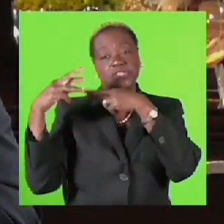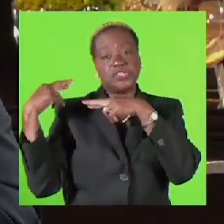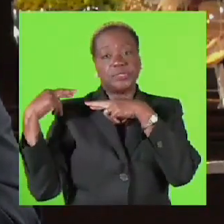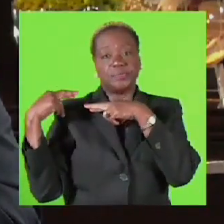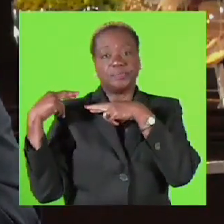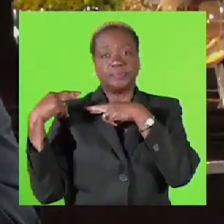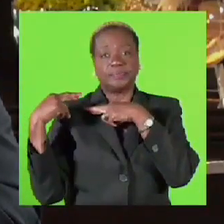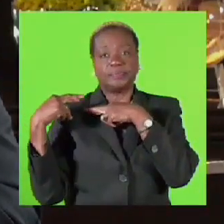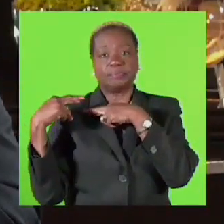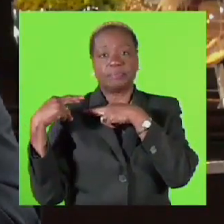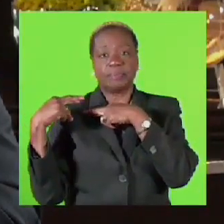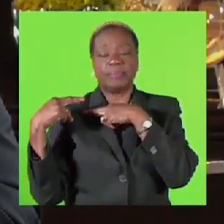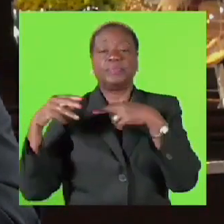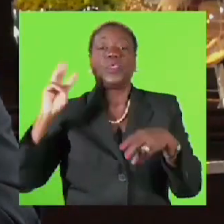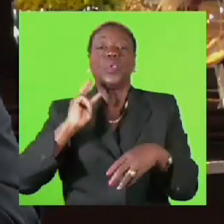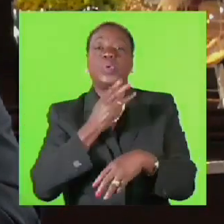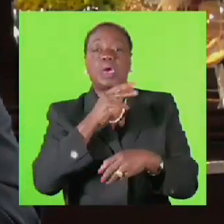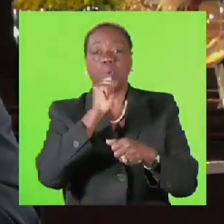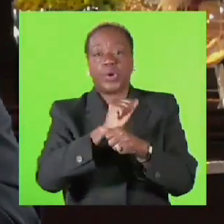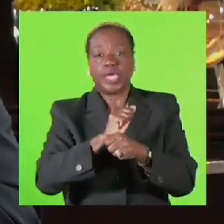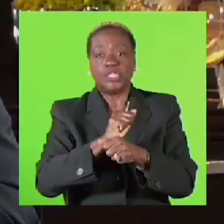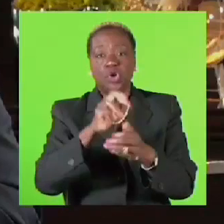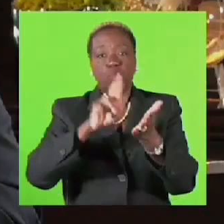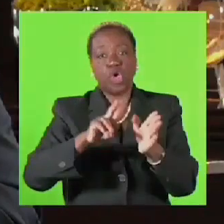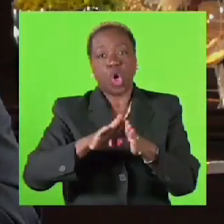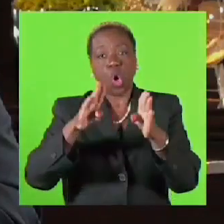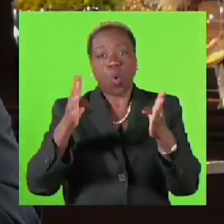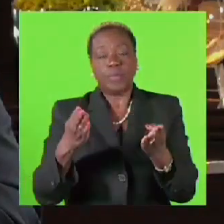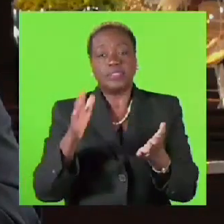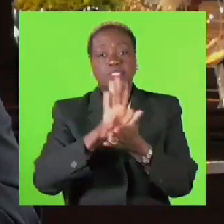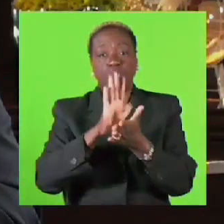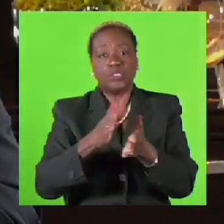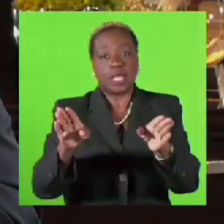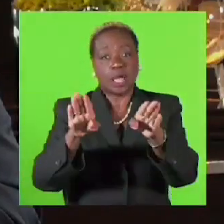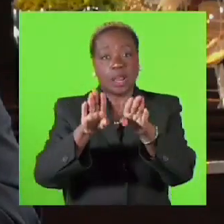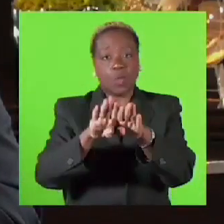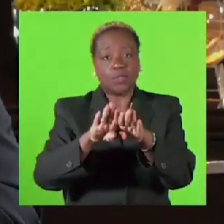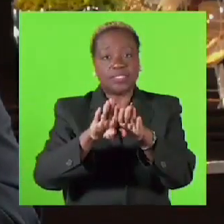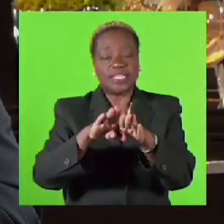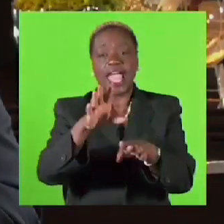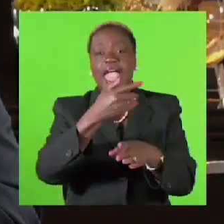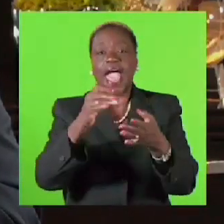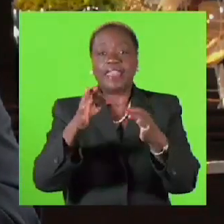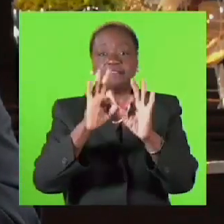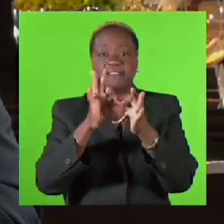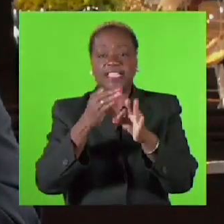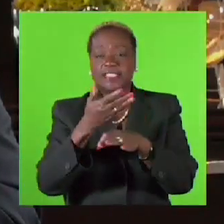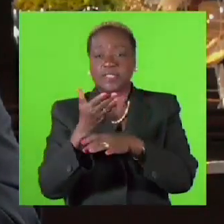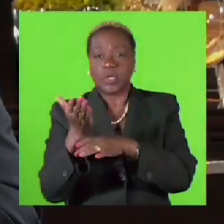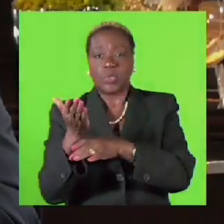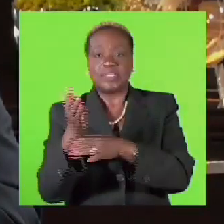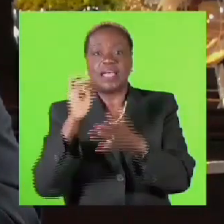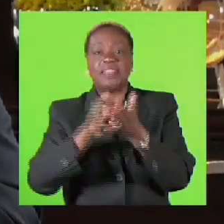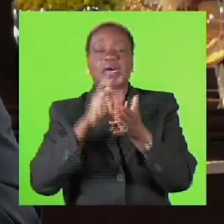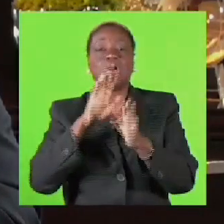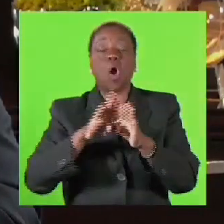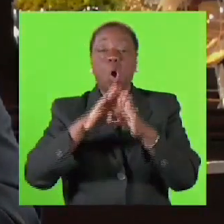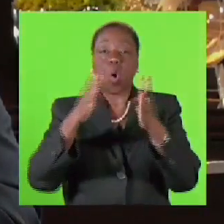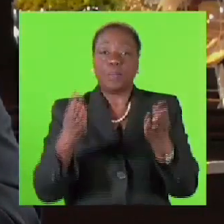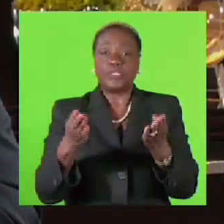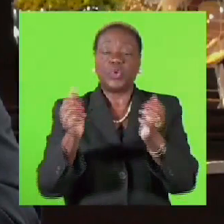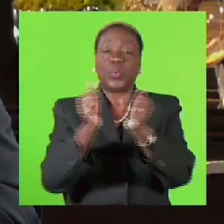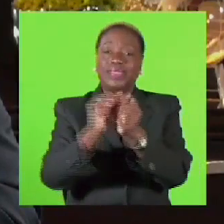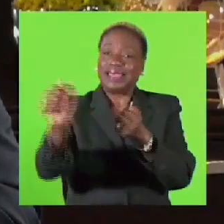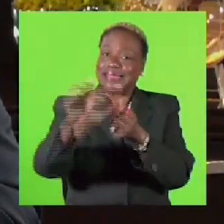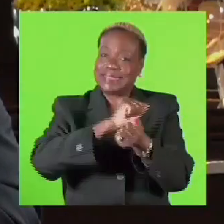return. We are working to reopen schools that closed and to fix those that are